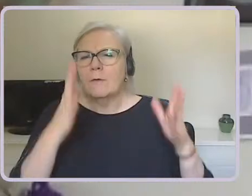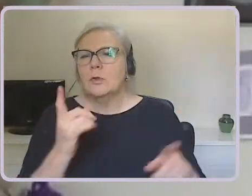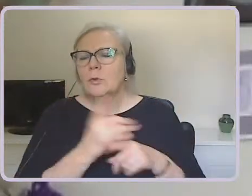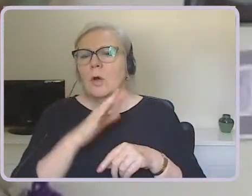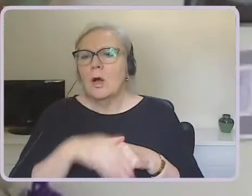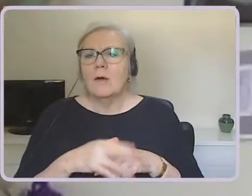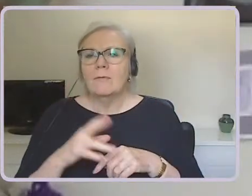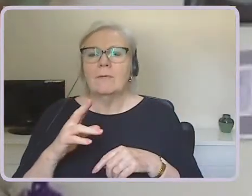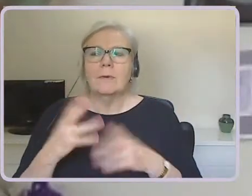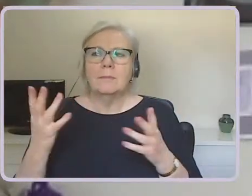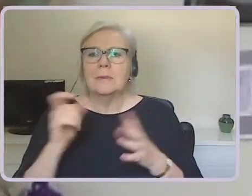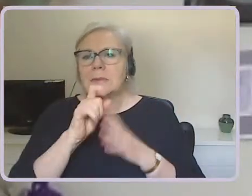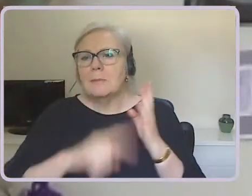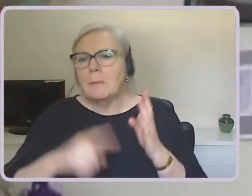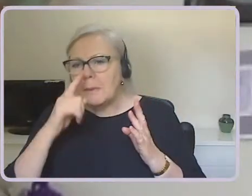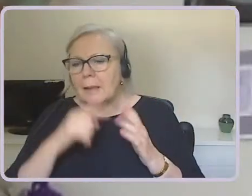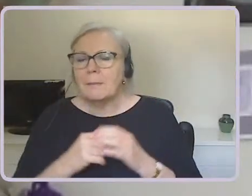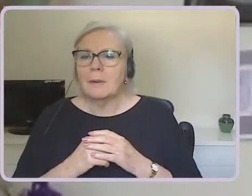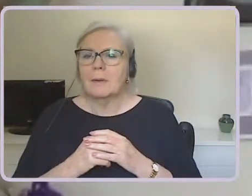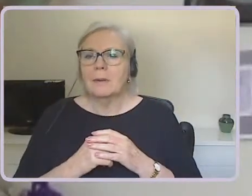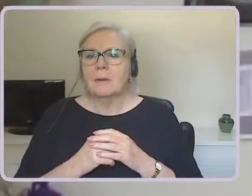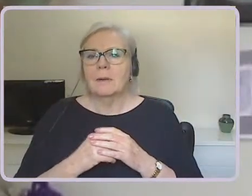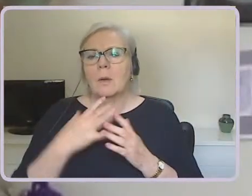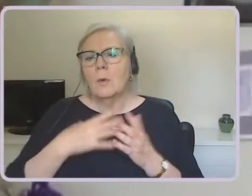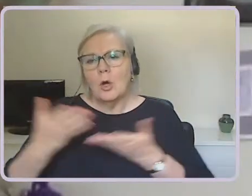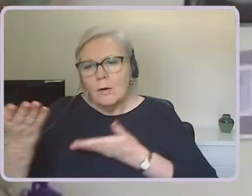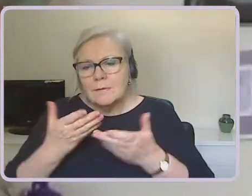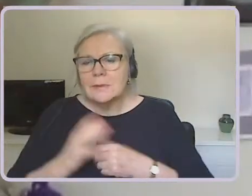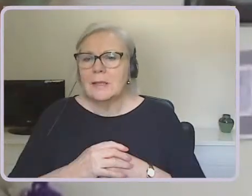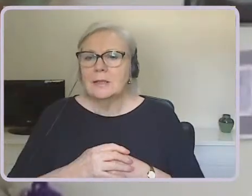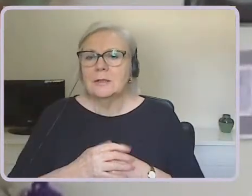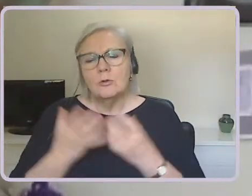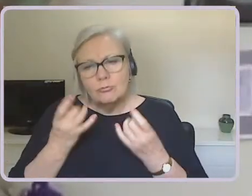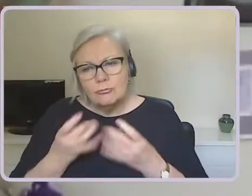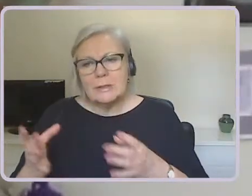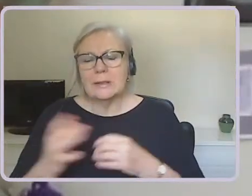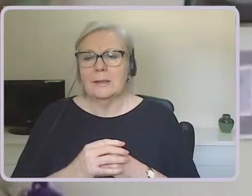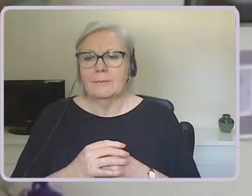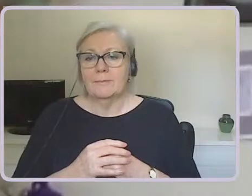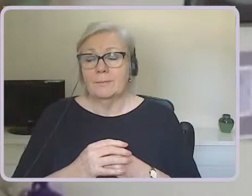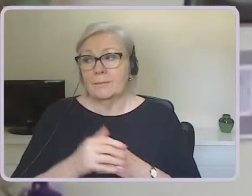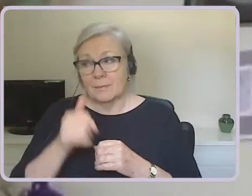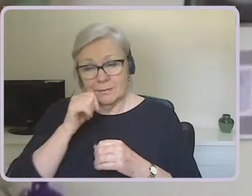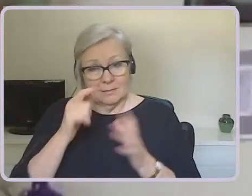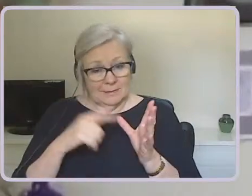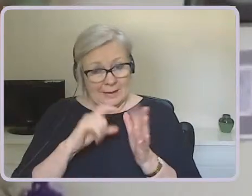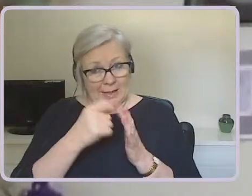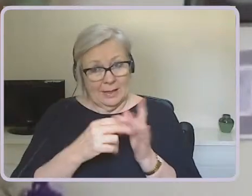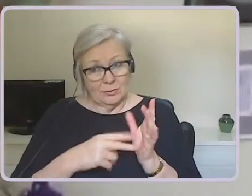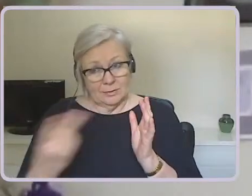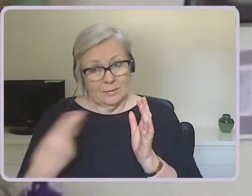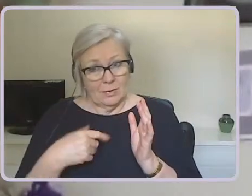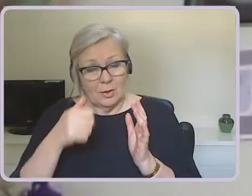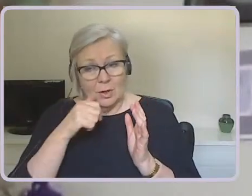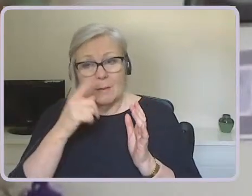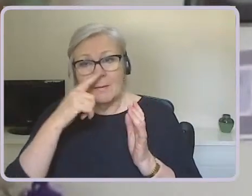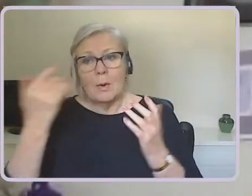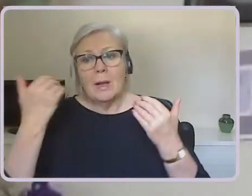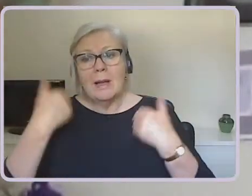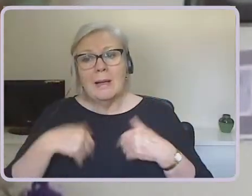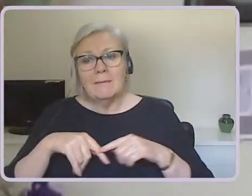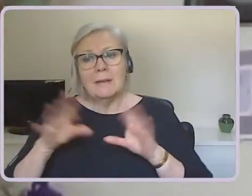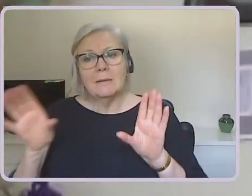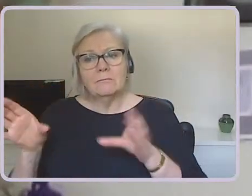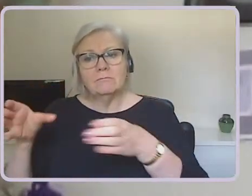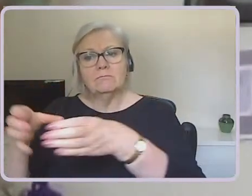be ready. But what Adrian and I know, because we've worked in advocacy, is for people who live in segregated environments like